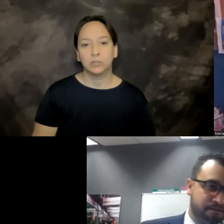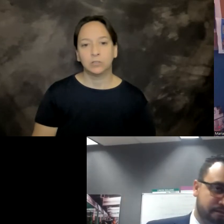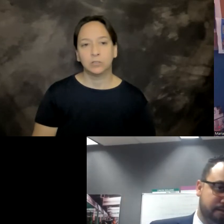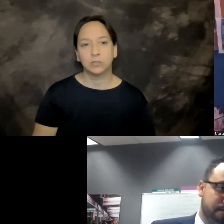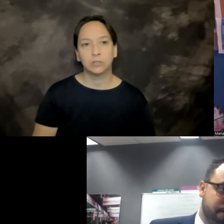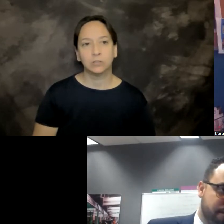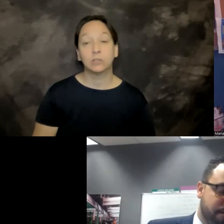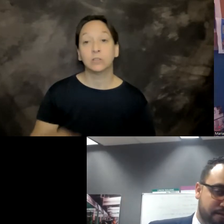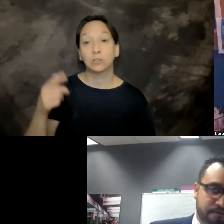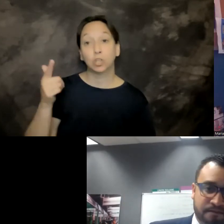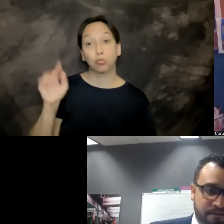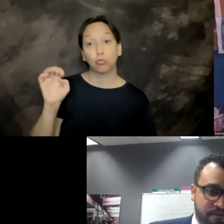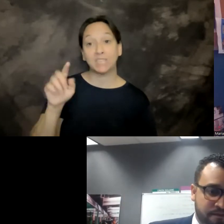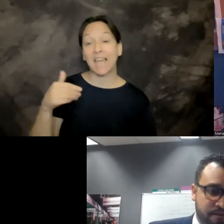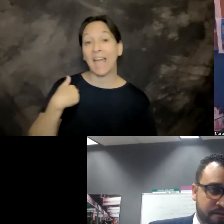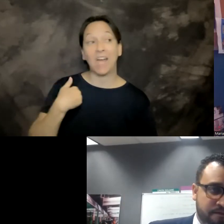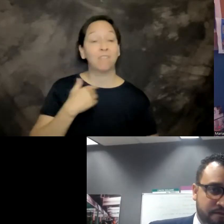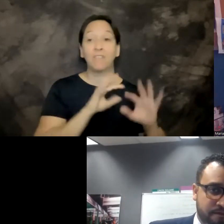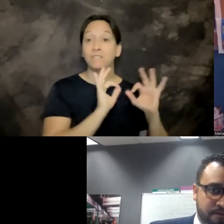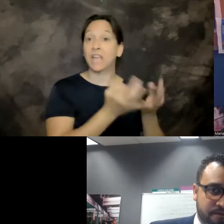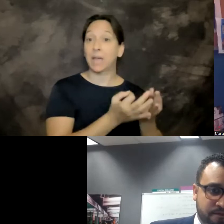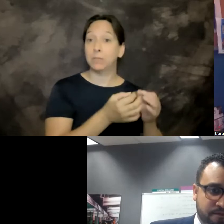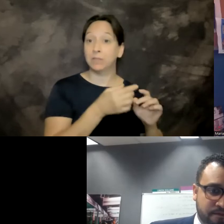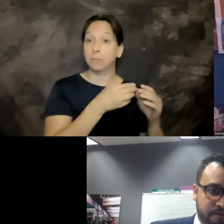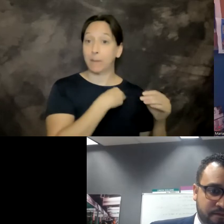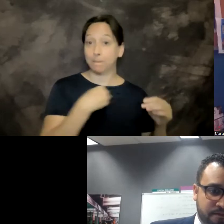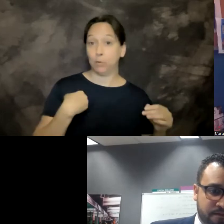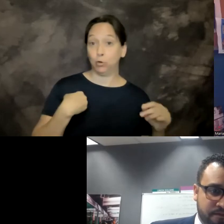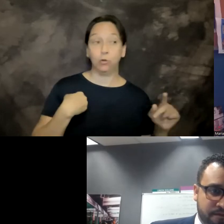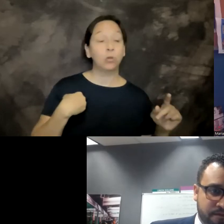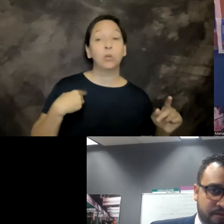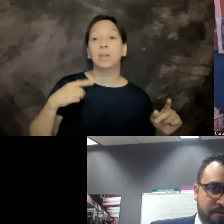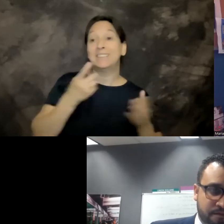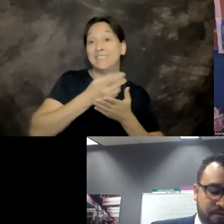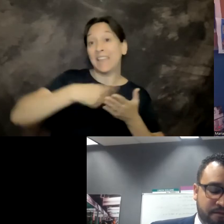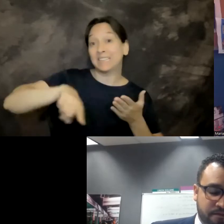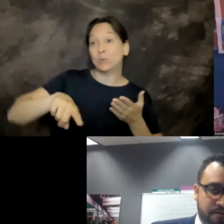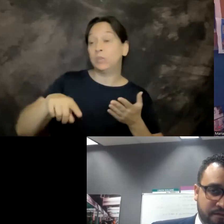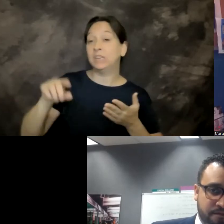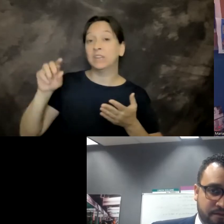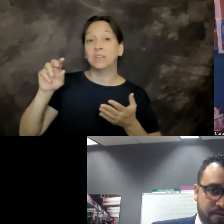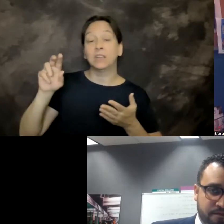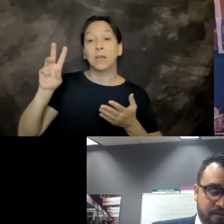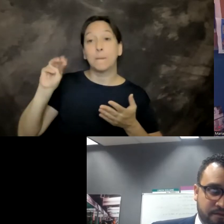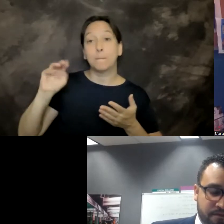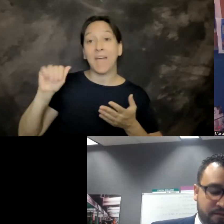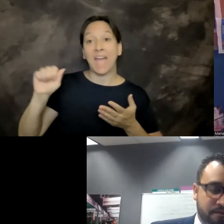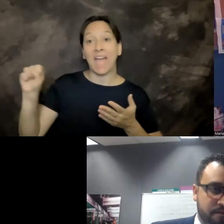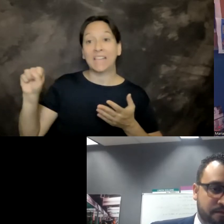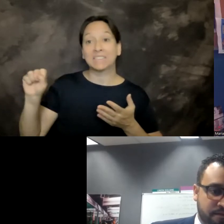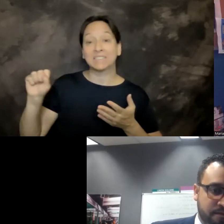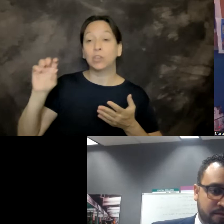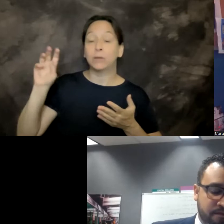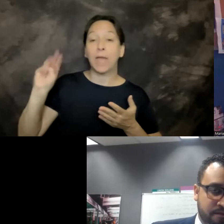Thank you. I have a relative that has a medical appointment at Mass General next week. She lives in Brighton. Now,